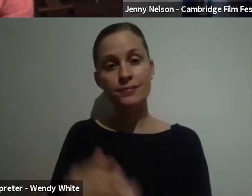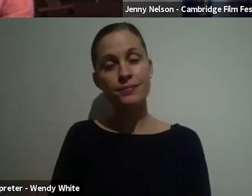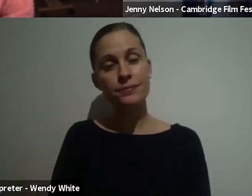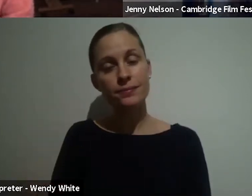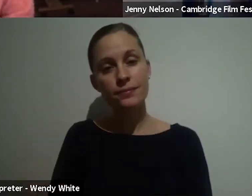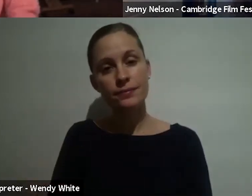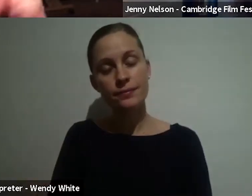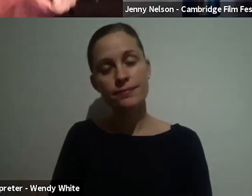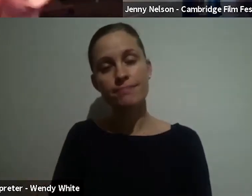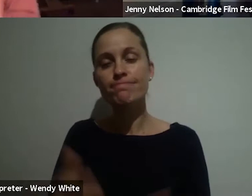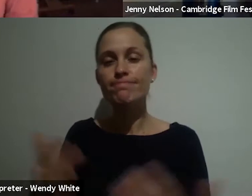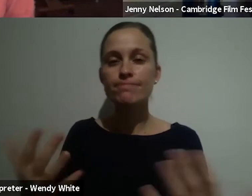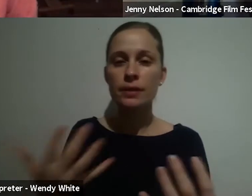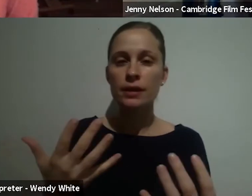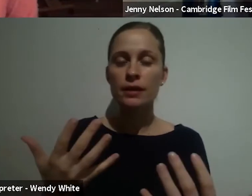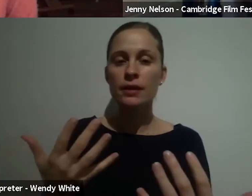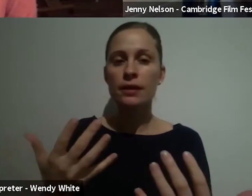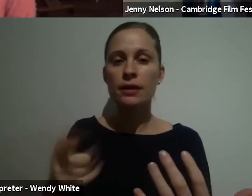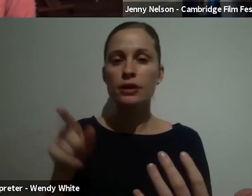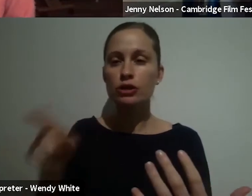she starts the click on